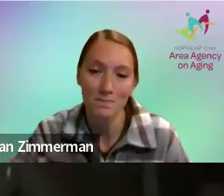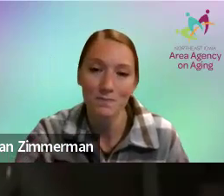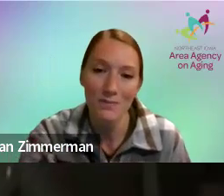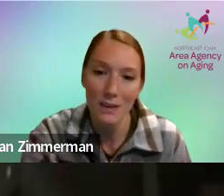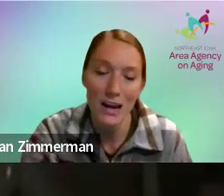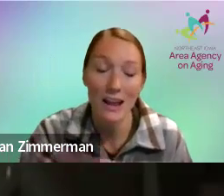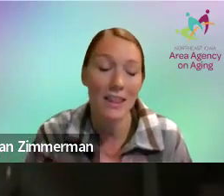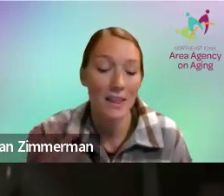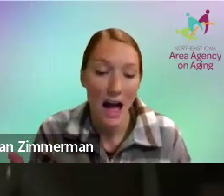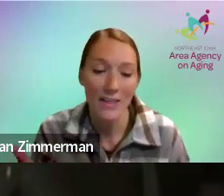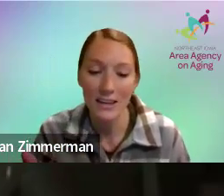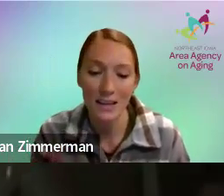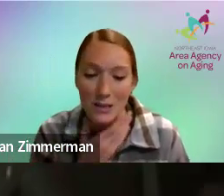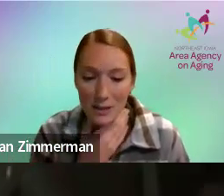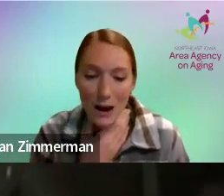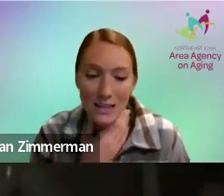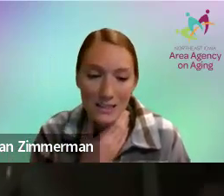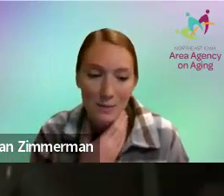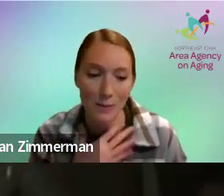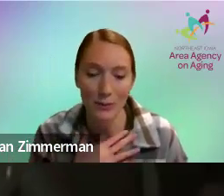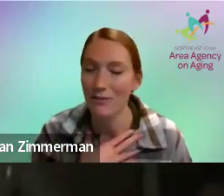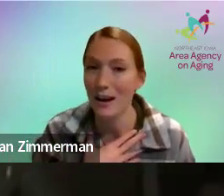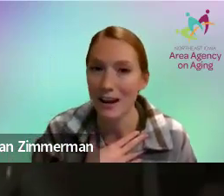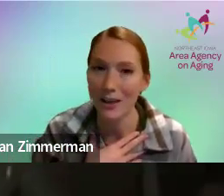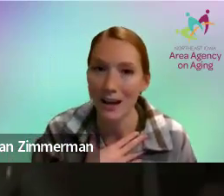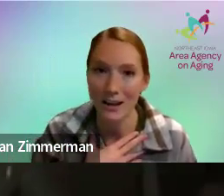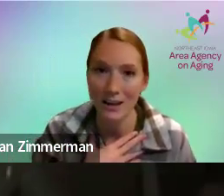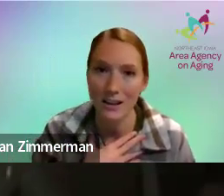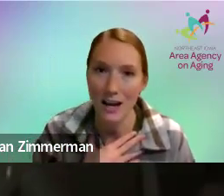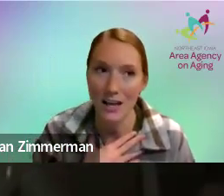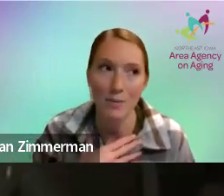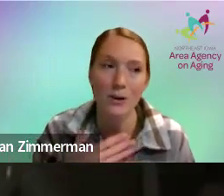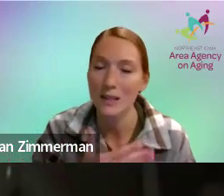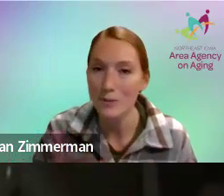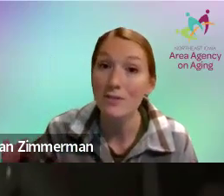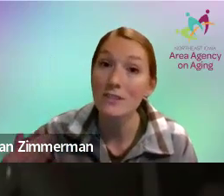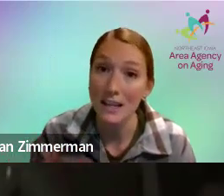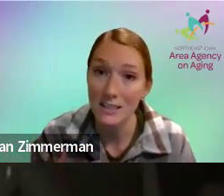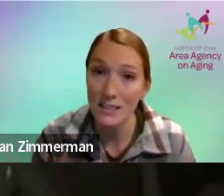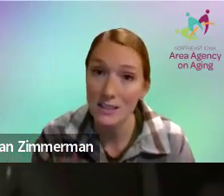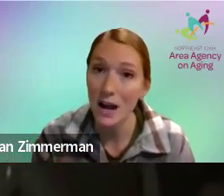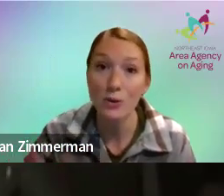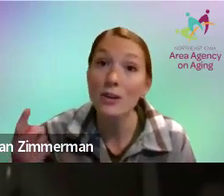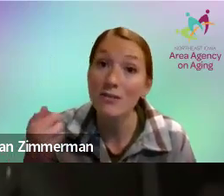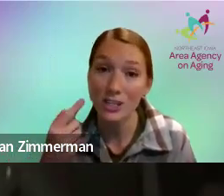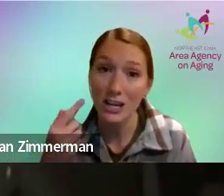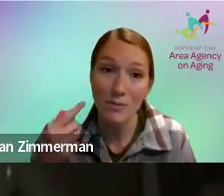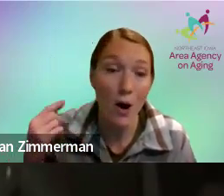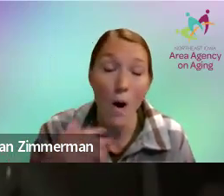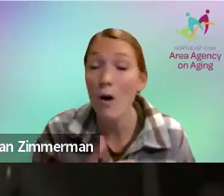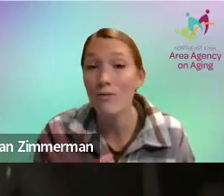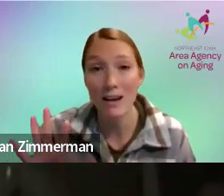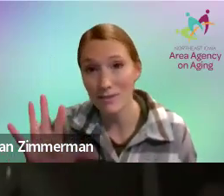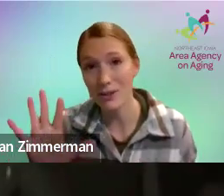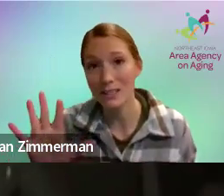reason. But I think it can be surprising to people to find out that the perception of senses, not only